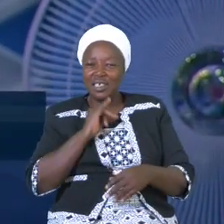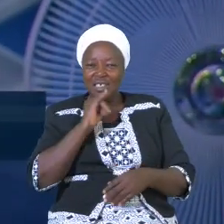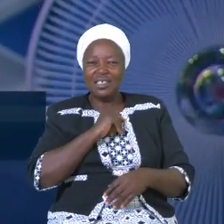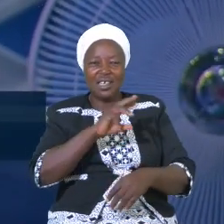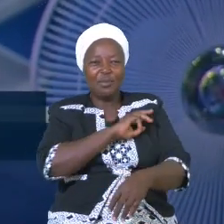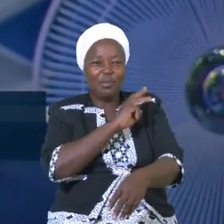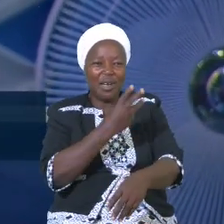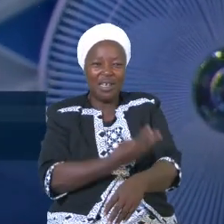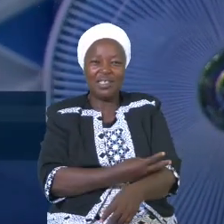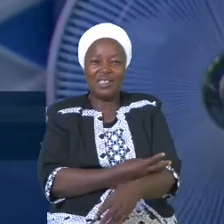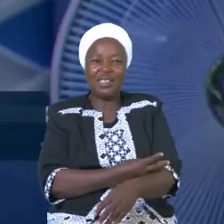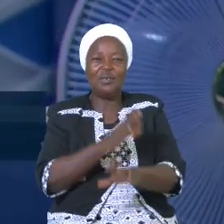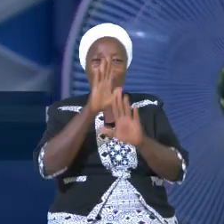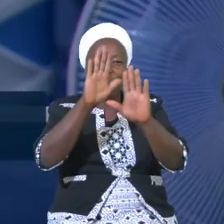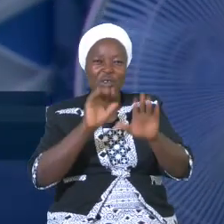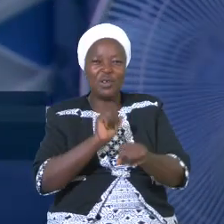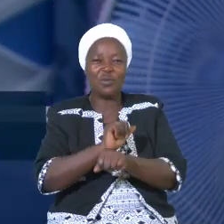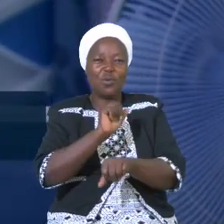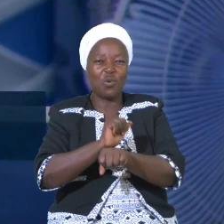or better steal